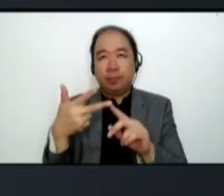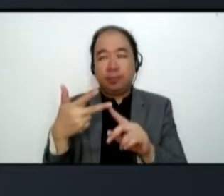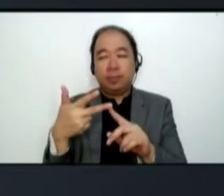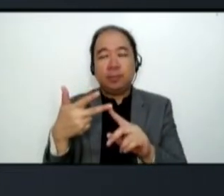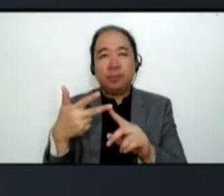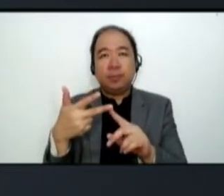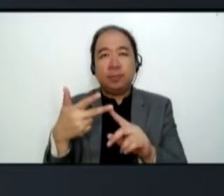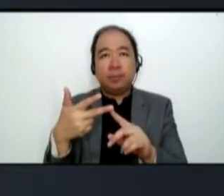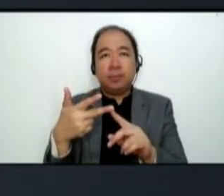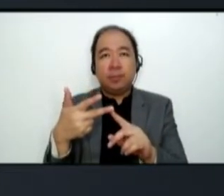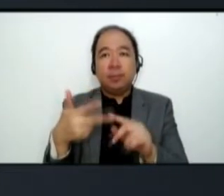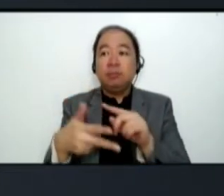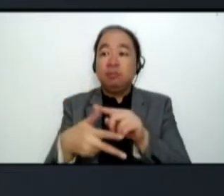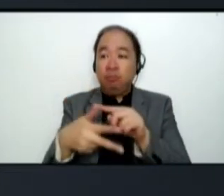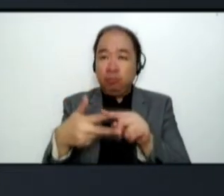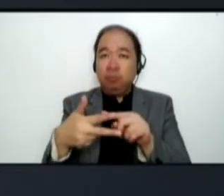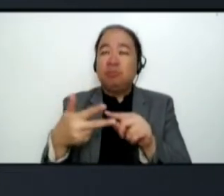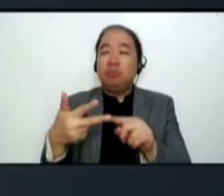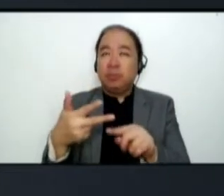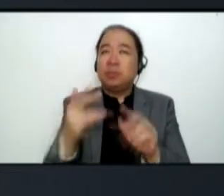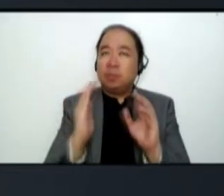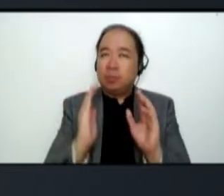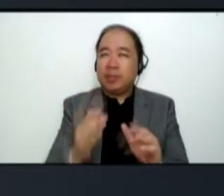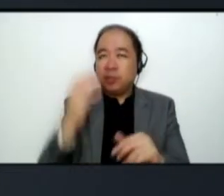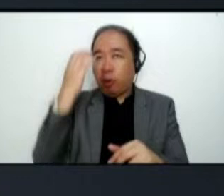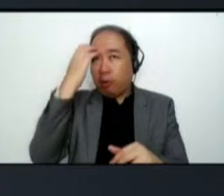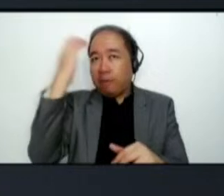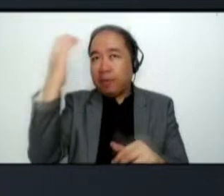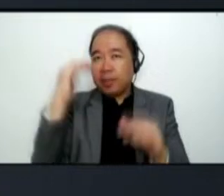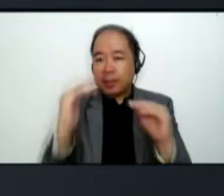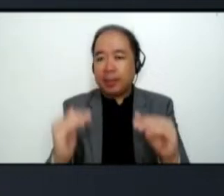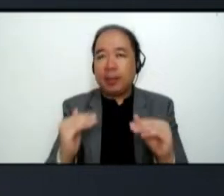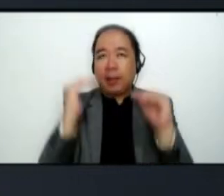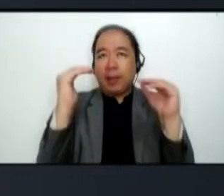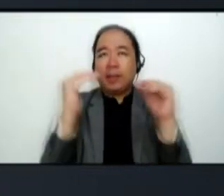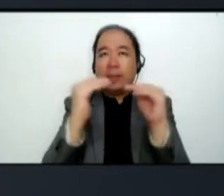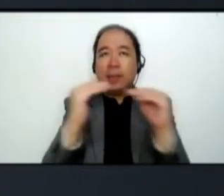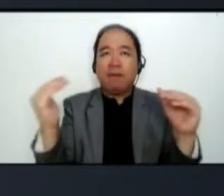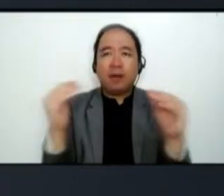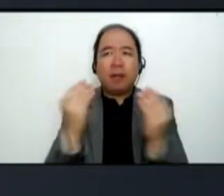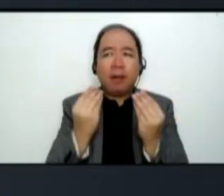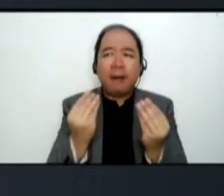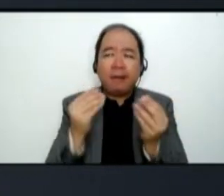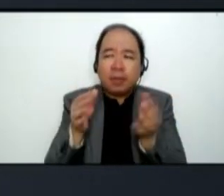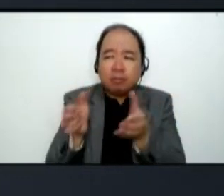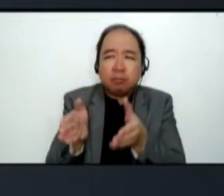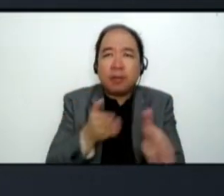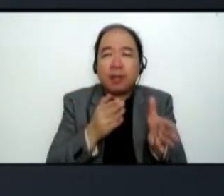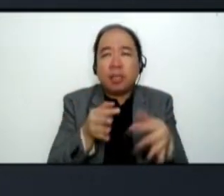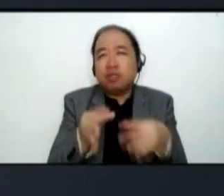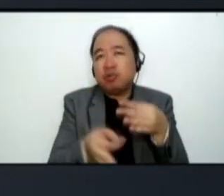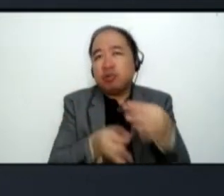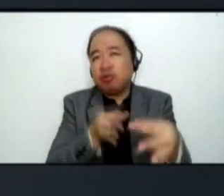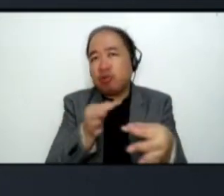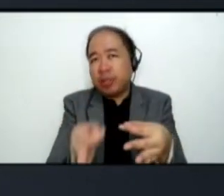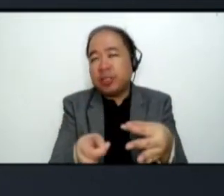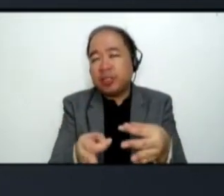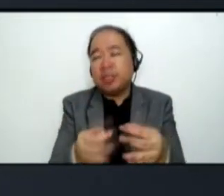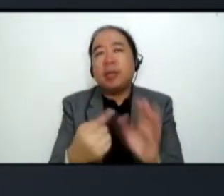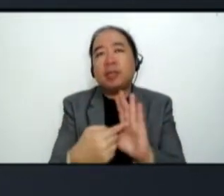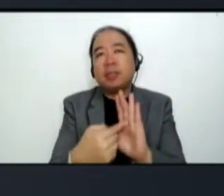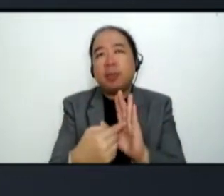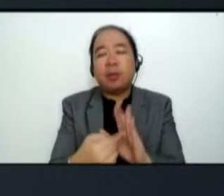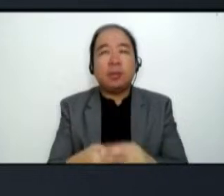all these need government high level of strategic directions. For example, you know, how we can